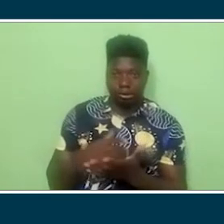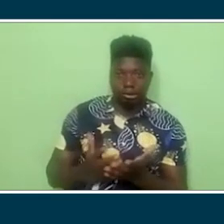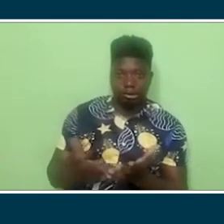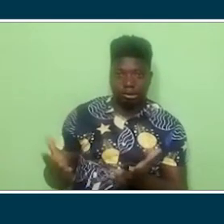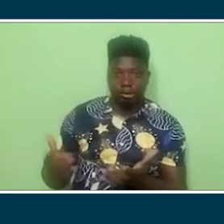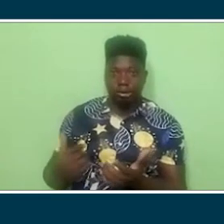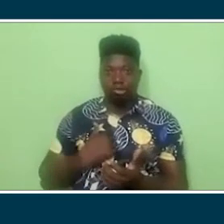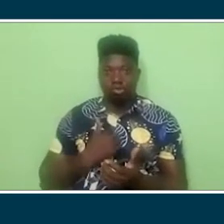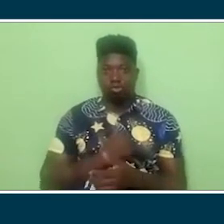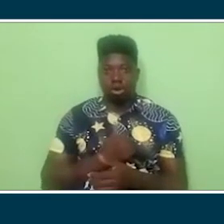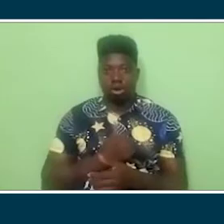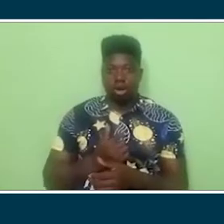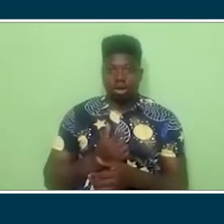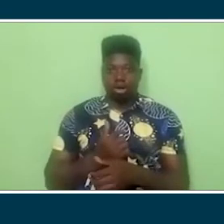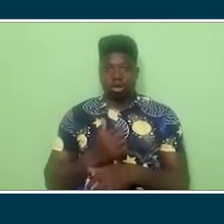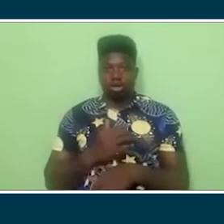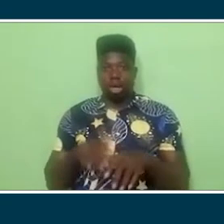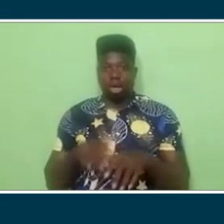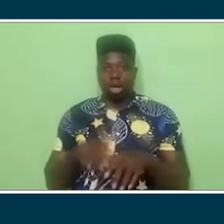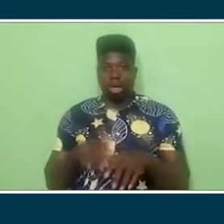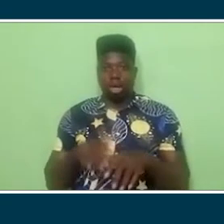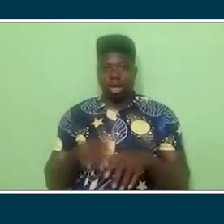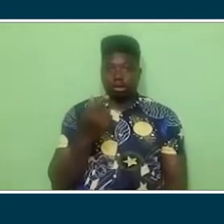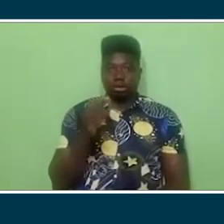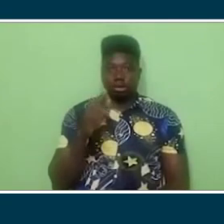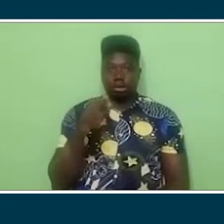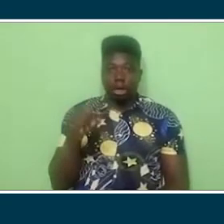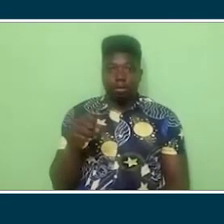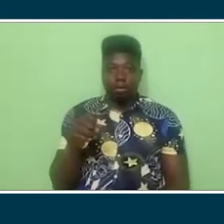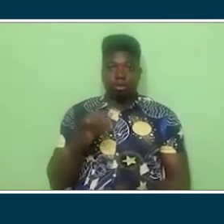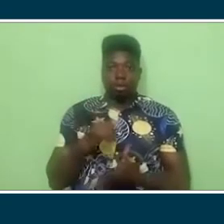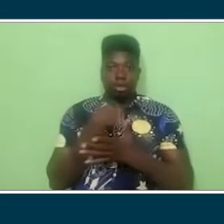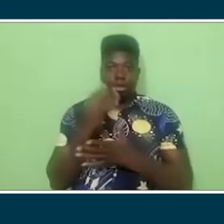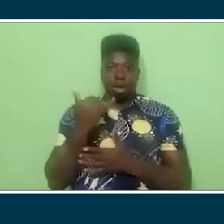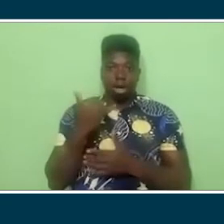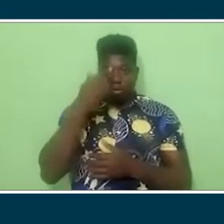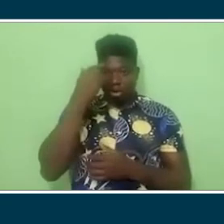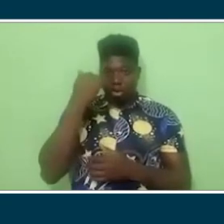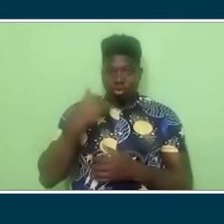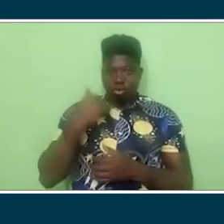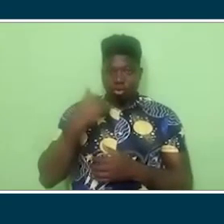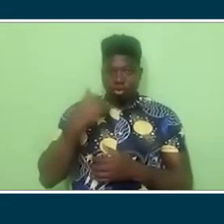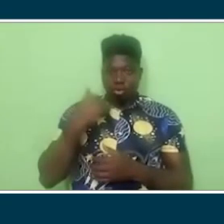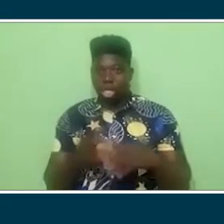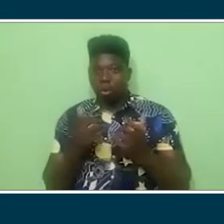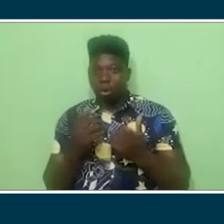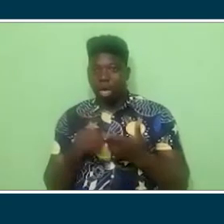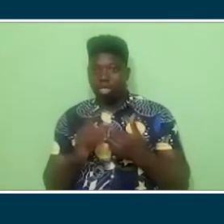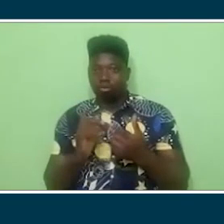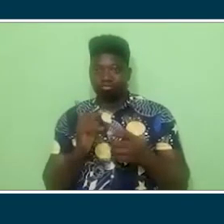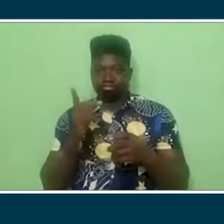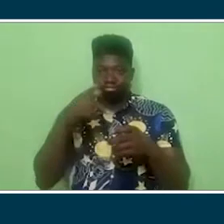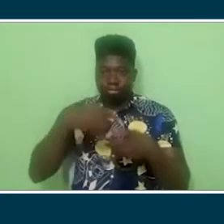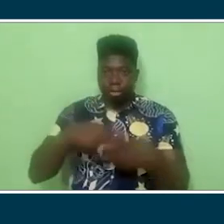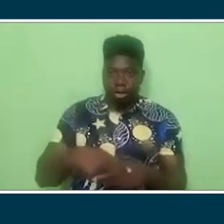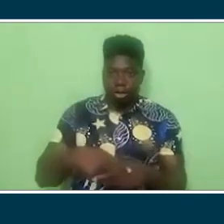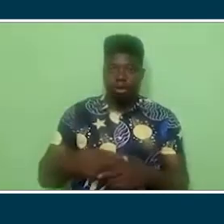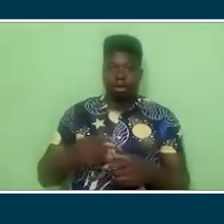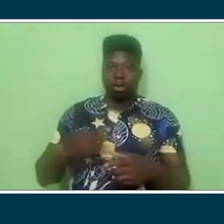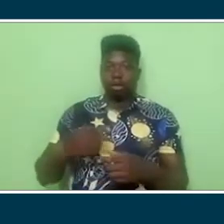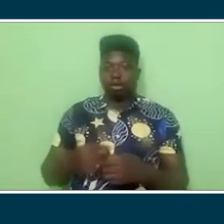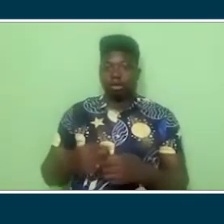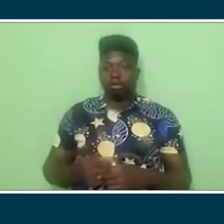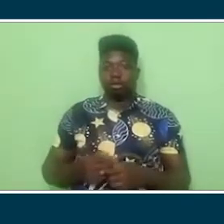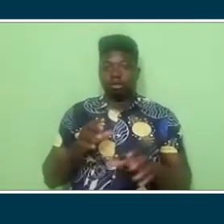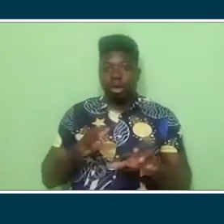why, because we don't want to participate in harm done to a community of people. There's a movement